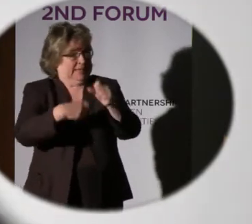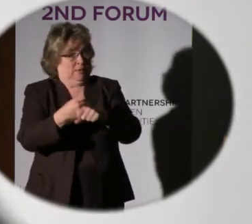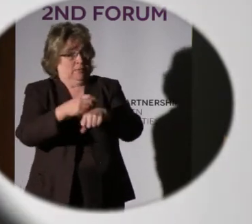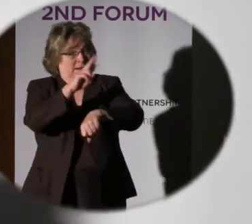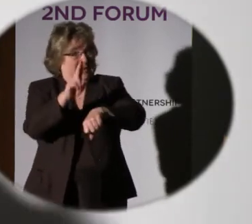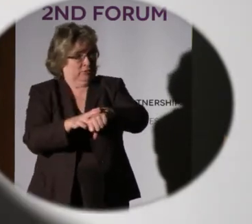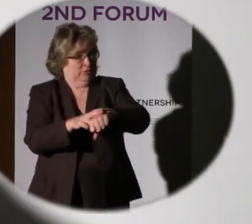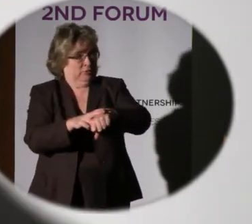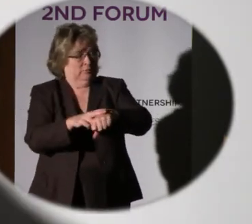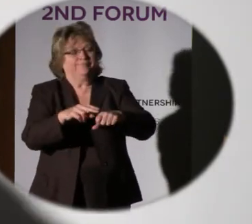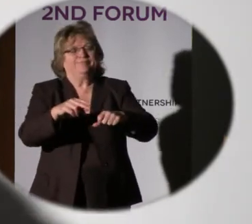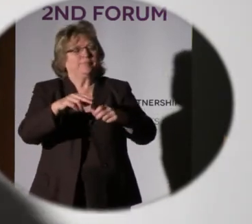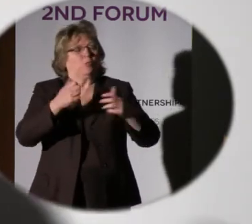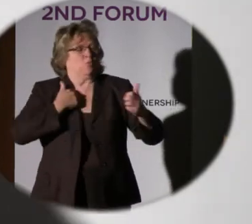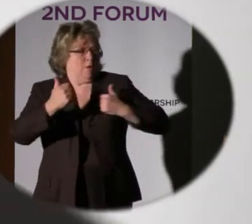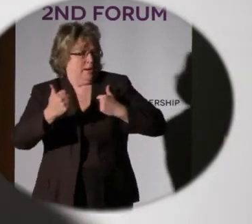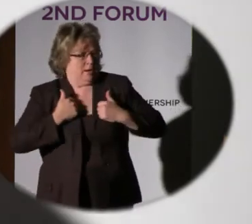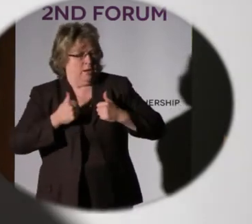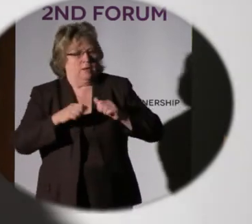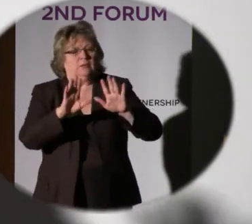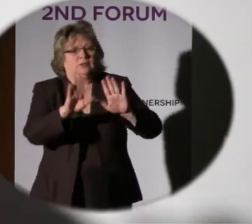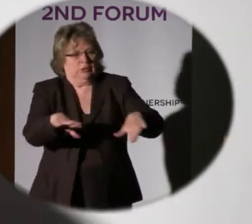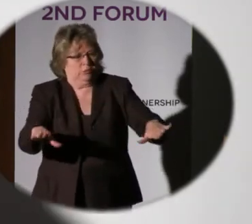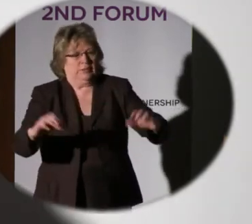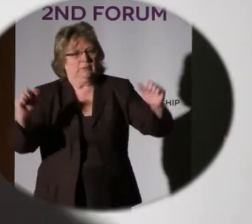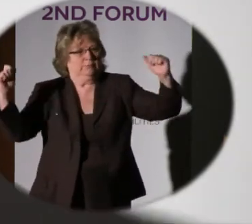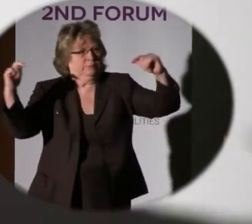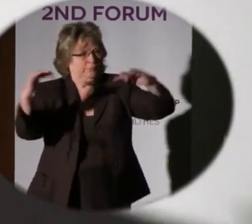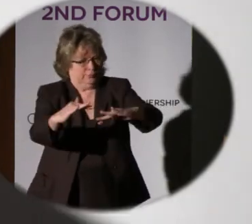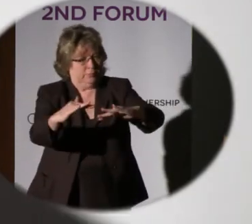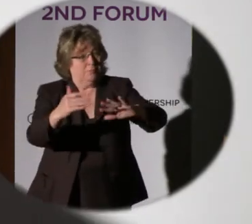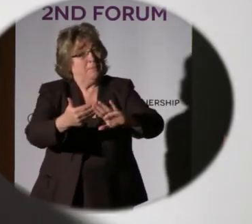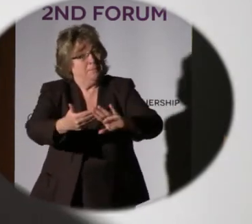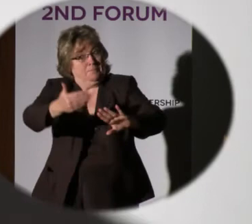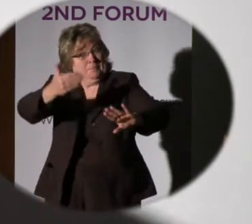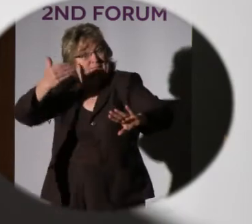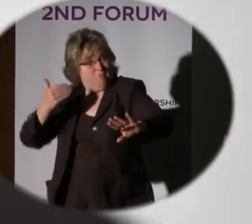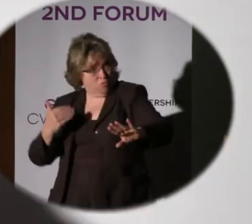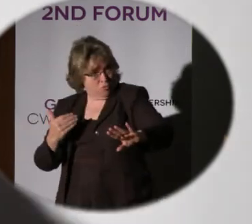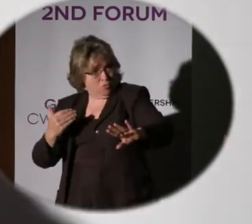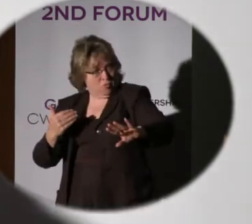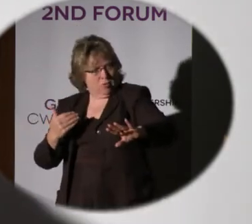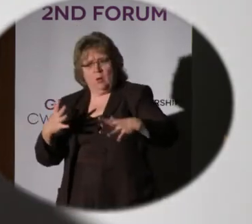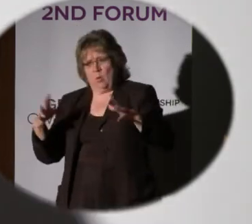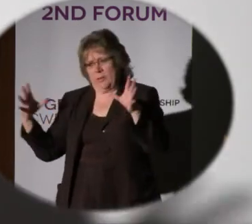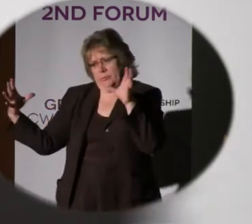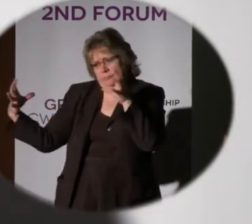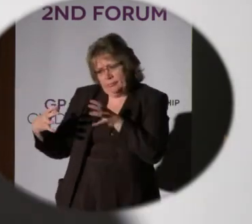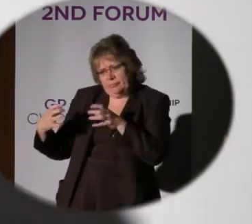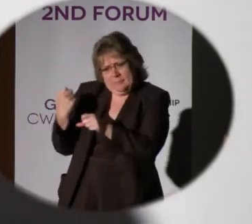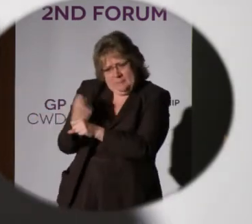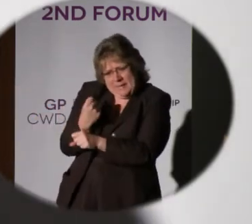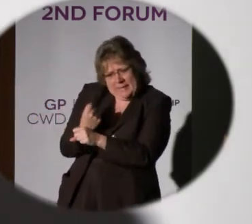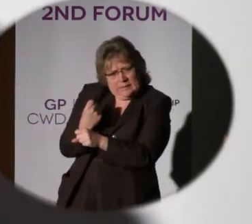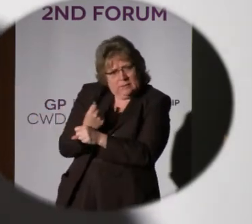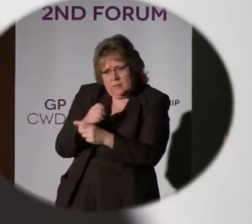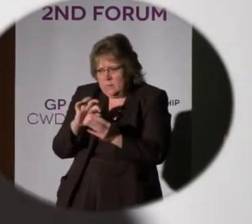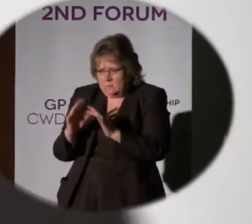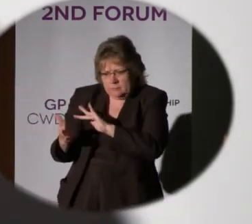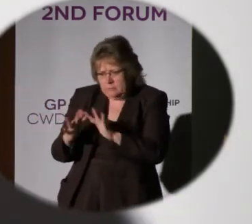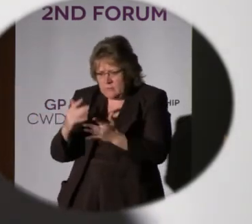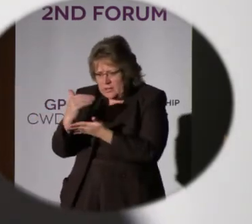take stock of the commitments of the government and trying to evaluate the progress that have been made. And